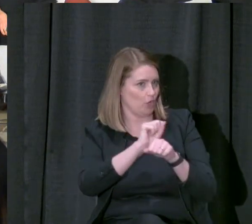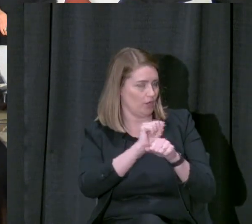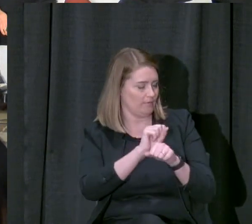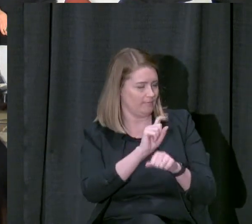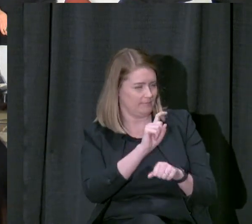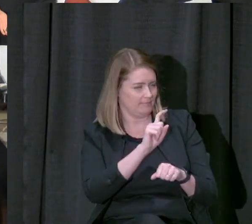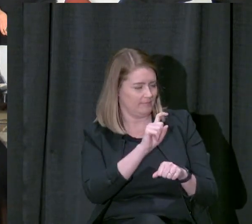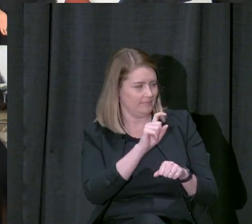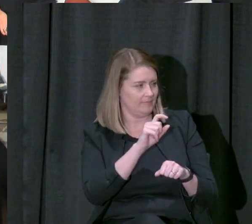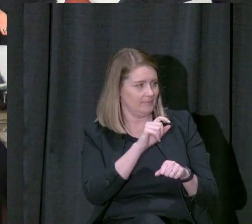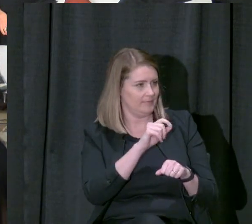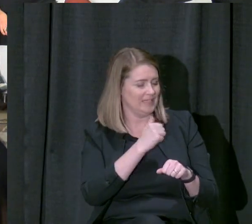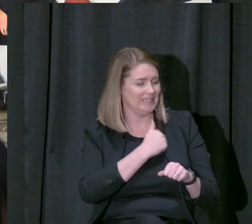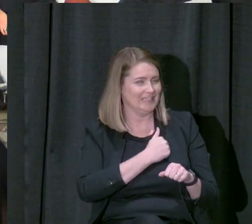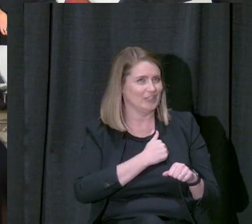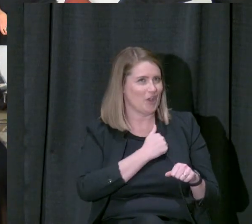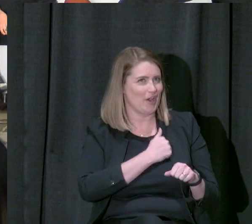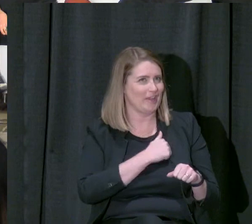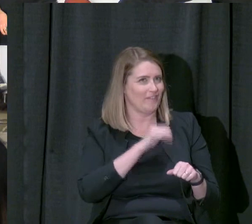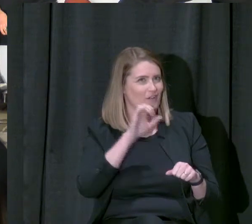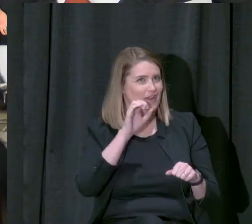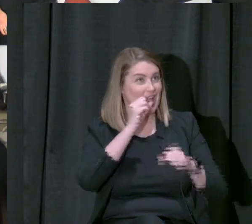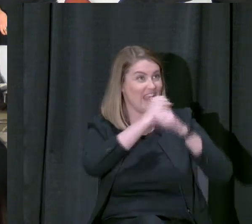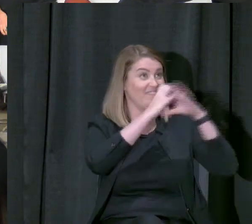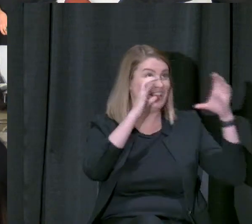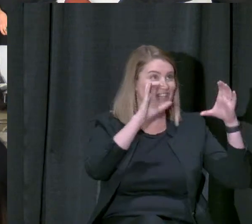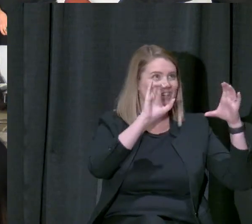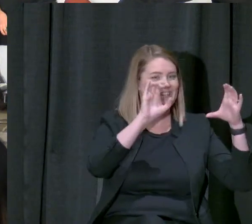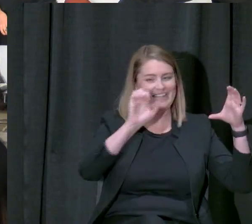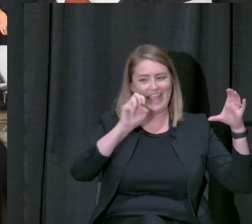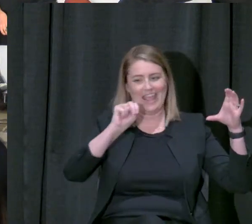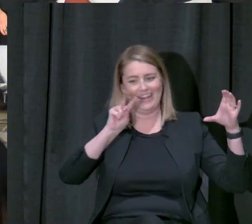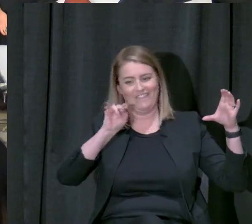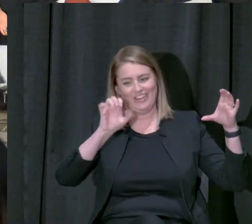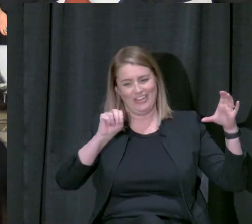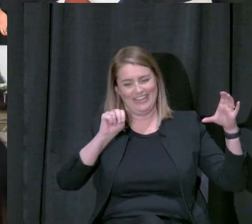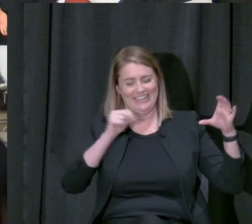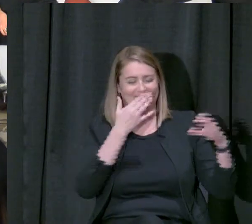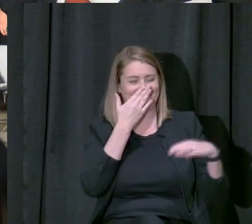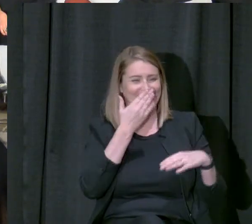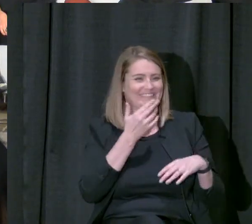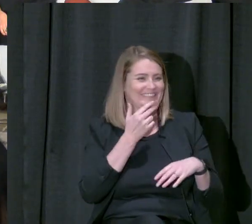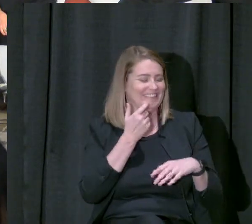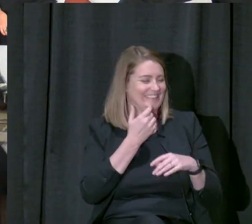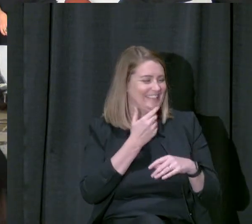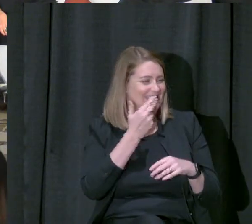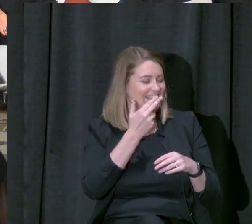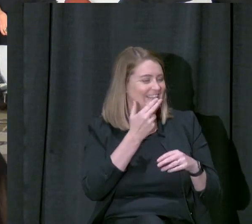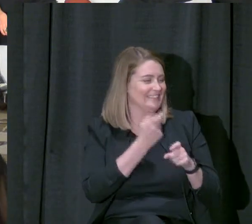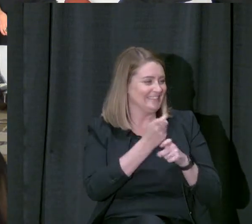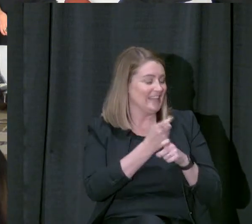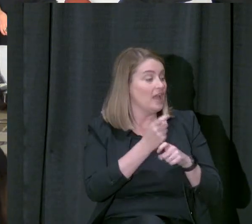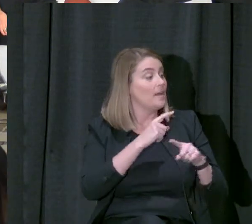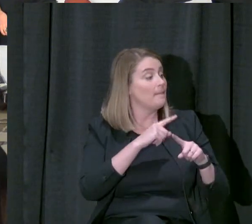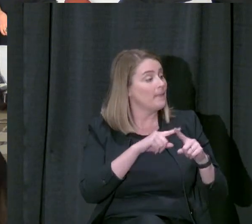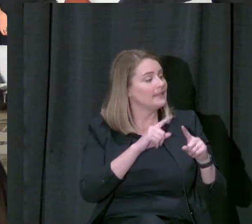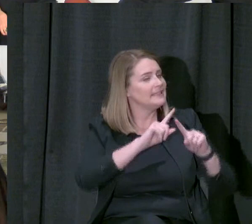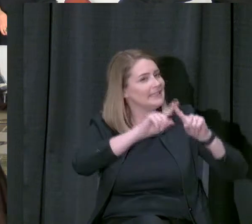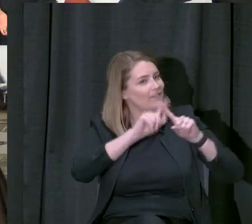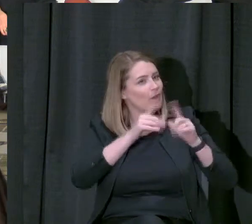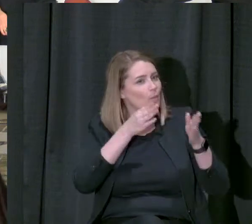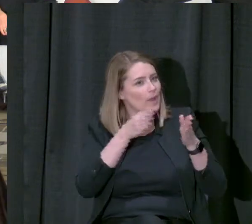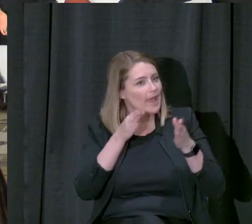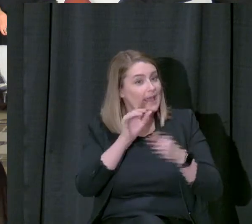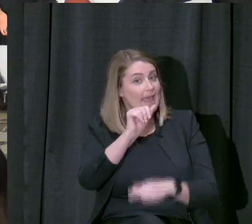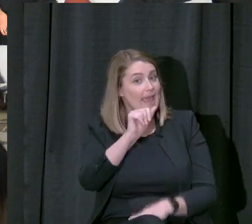envision. Sorry for the play on words there. But I imagine that there are a number of different ways where AI